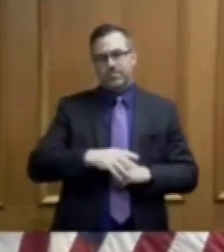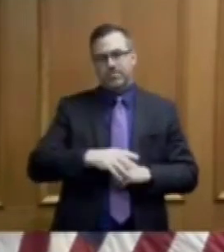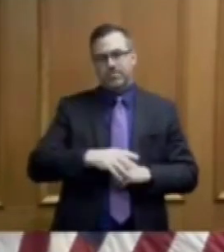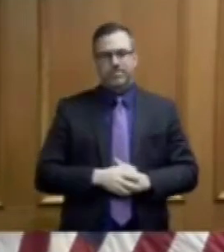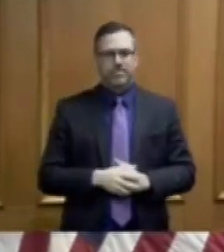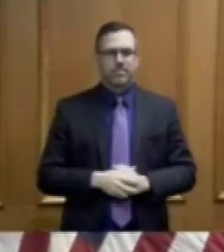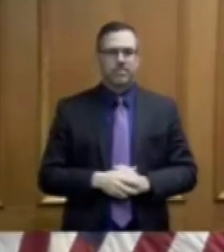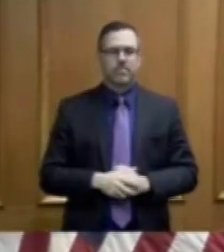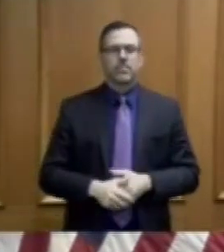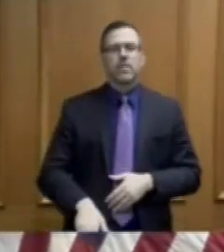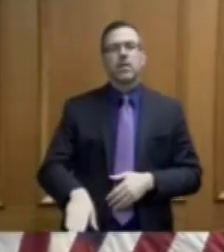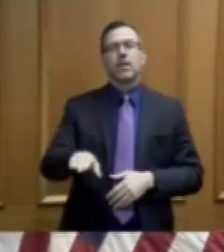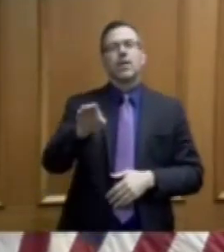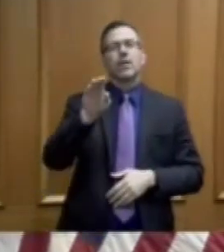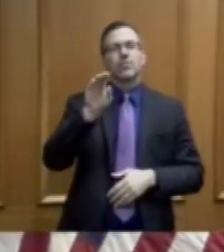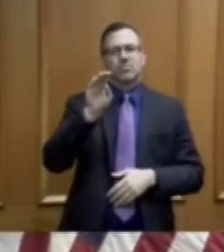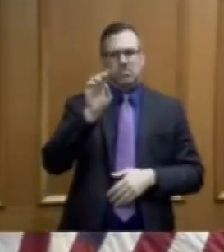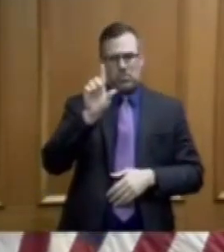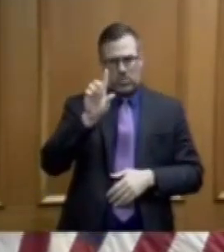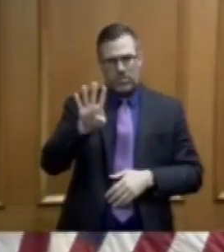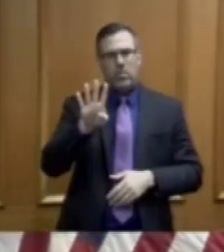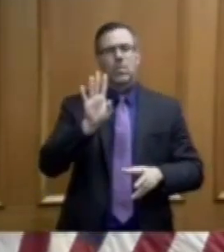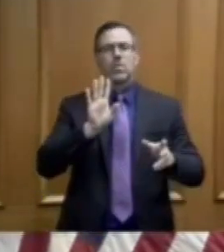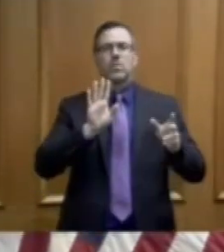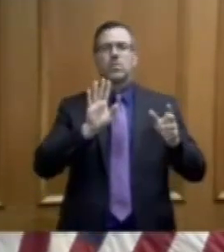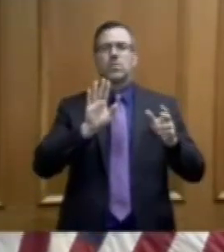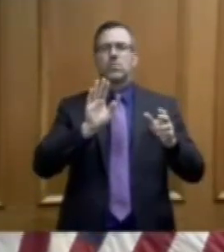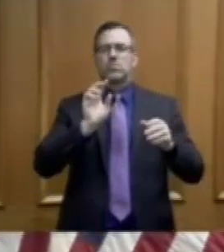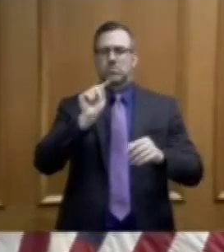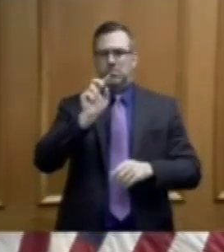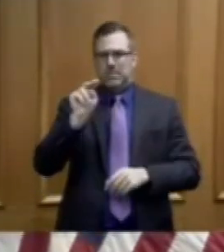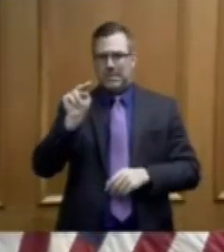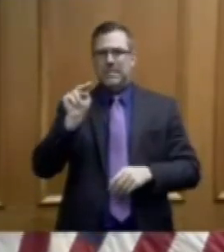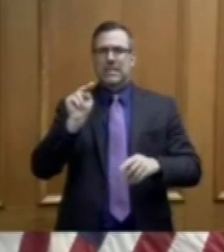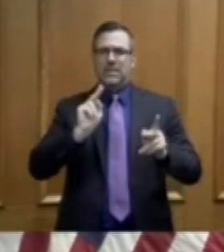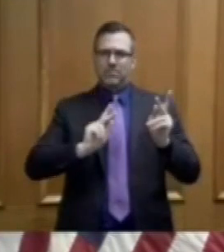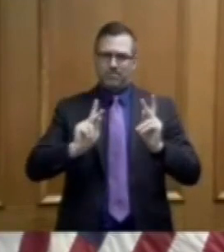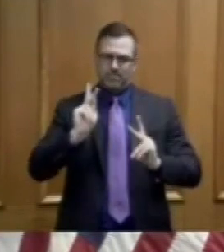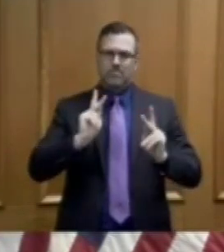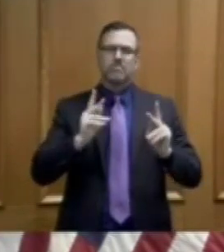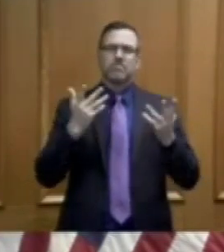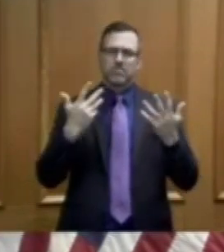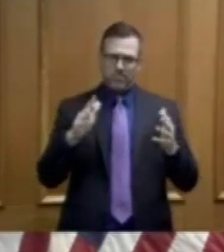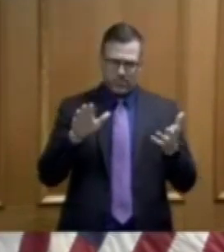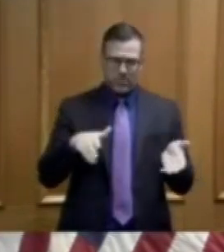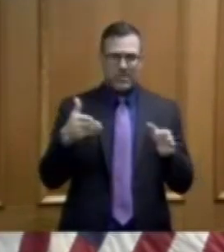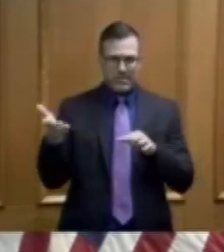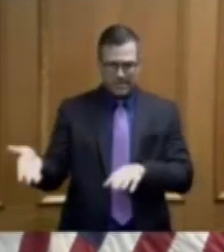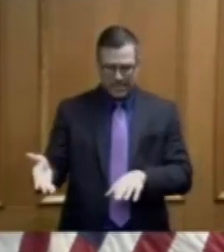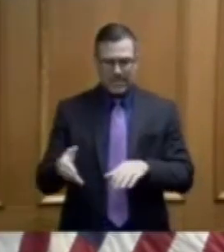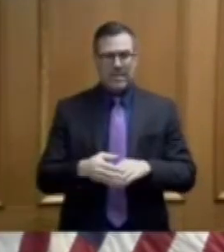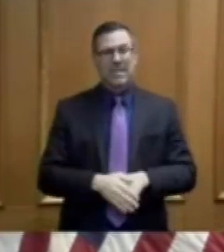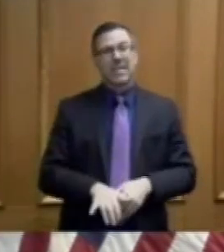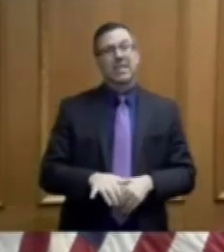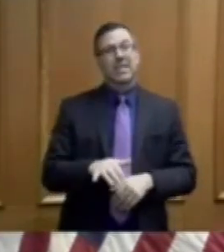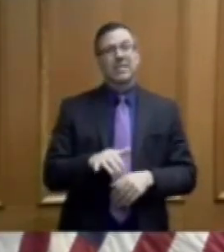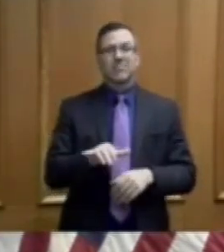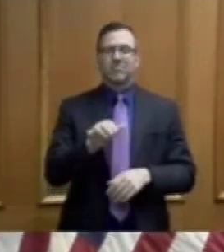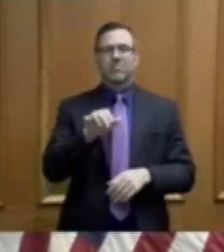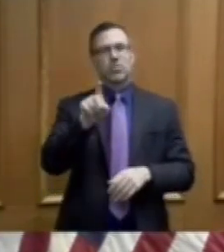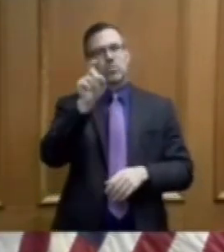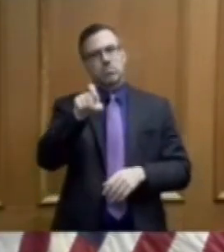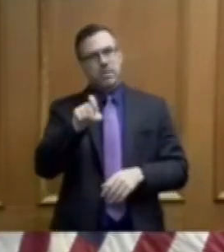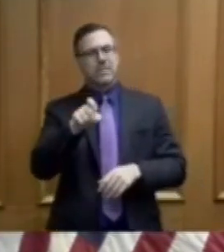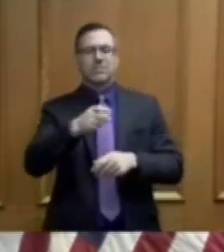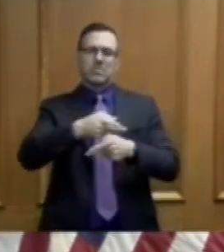Tennesseans in this pandemic. All the more reason why Tennesseans need to be vigilant,